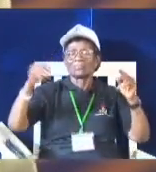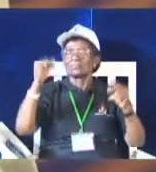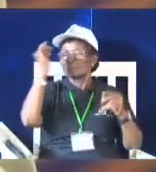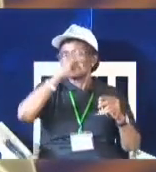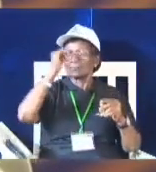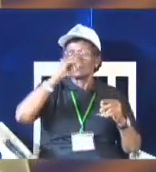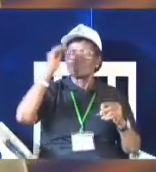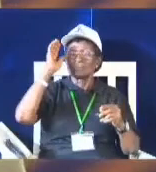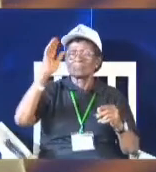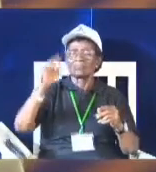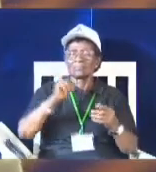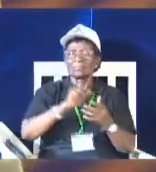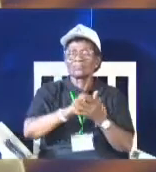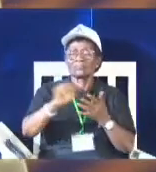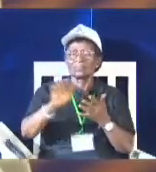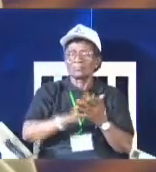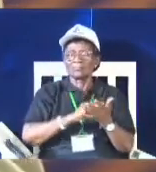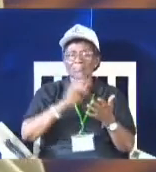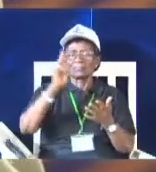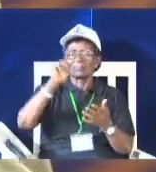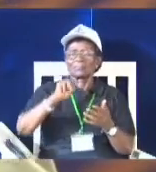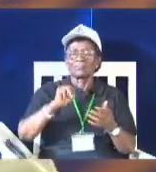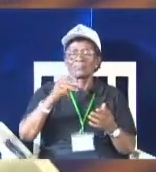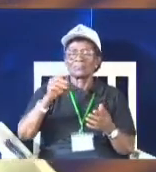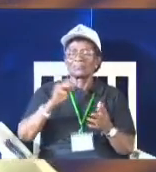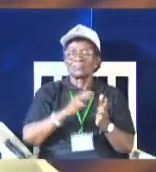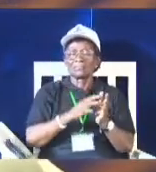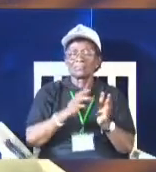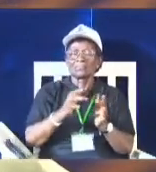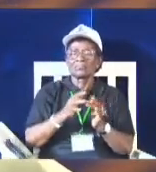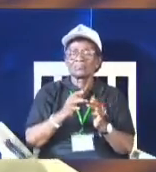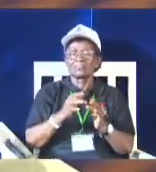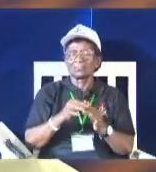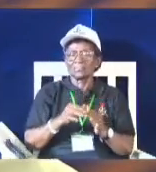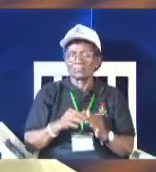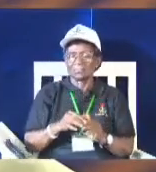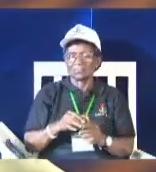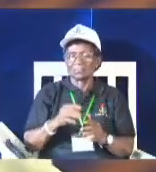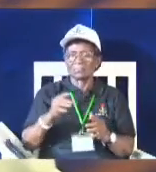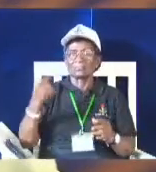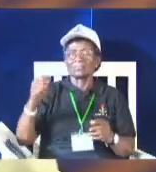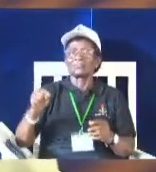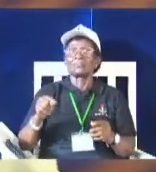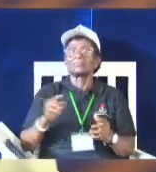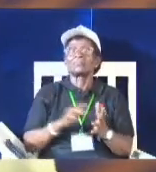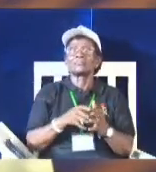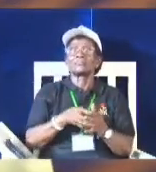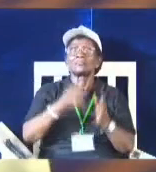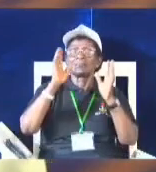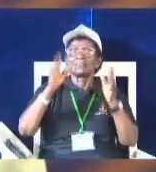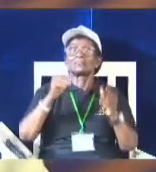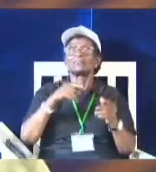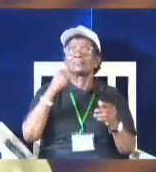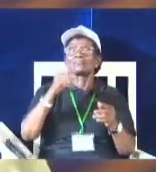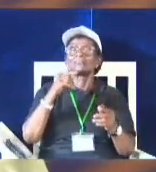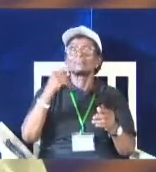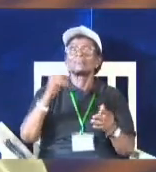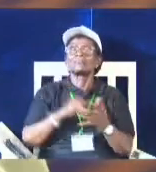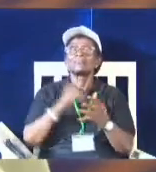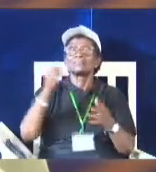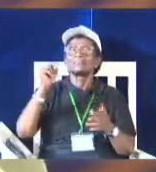The Bible says, it is the blessings of the Lord that maketh rich and has